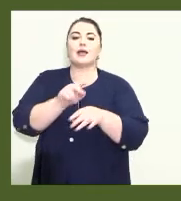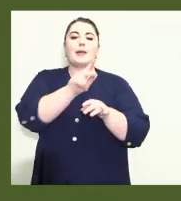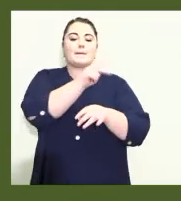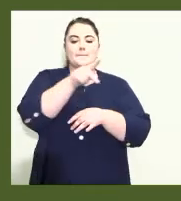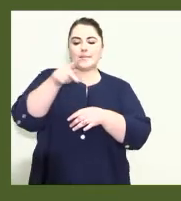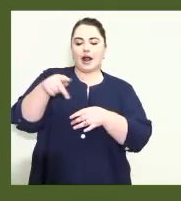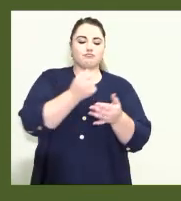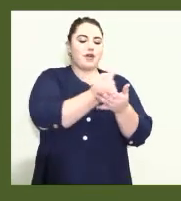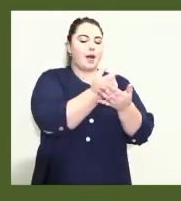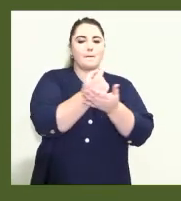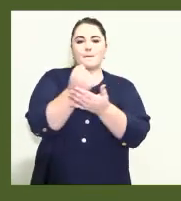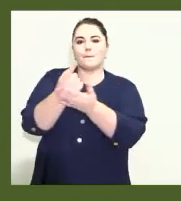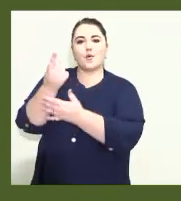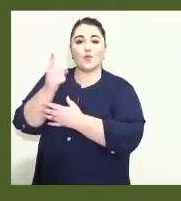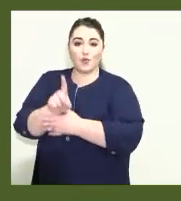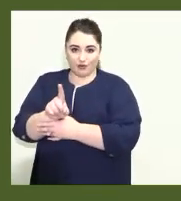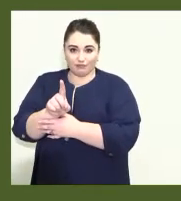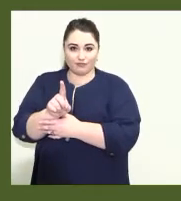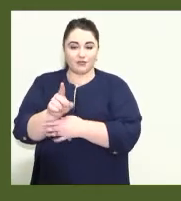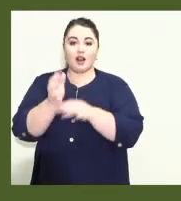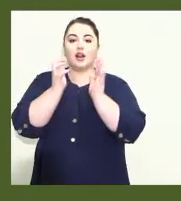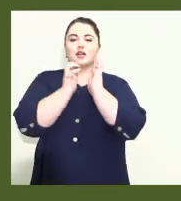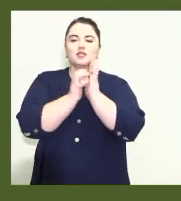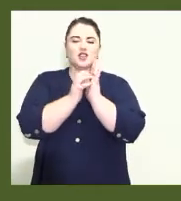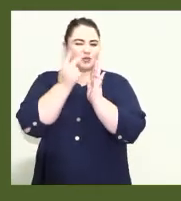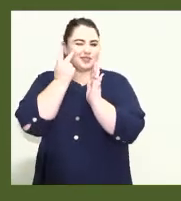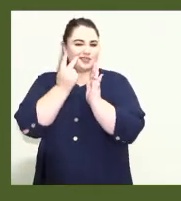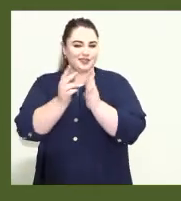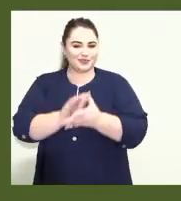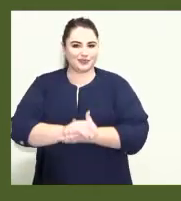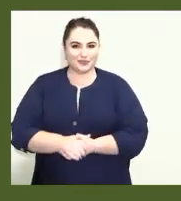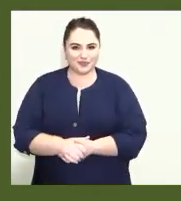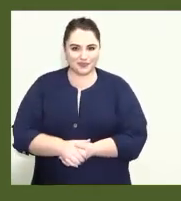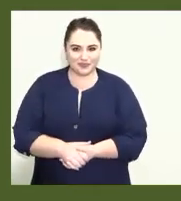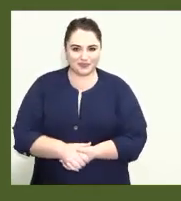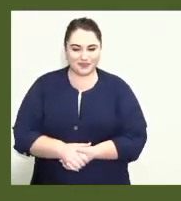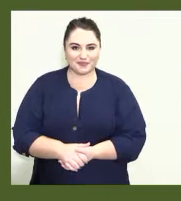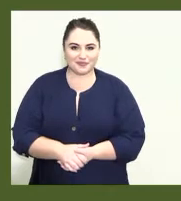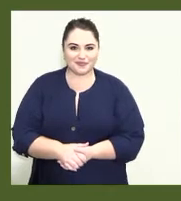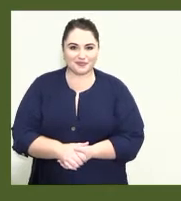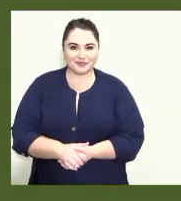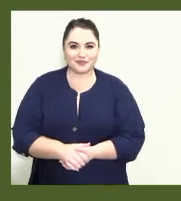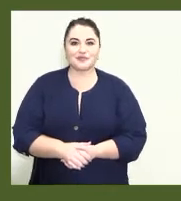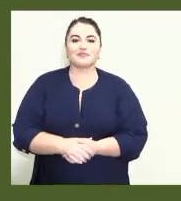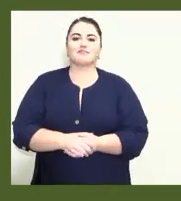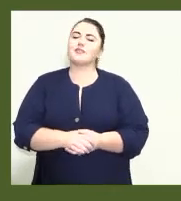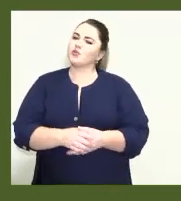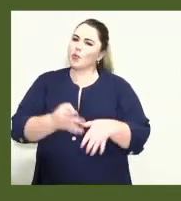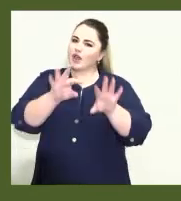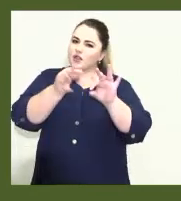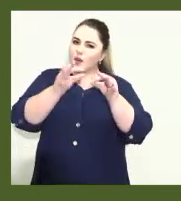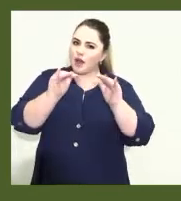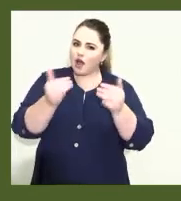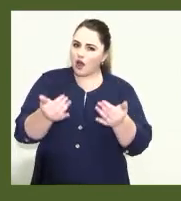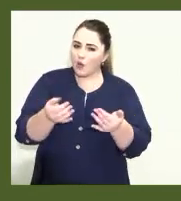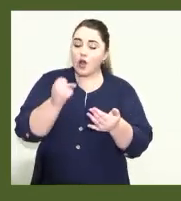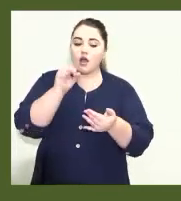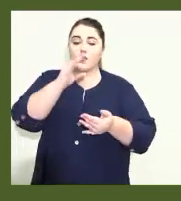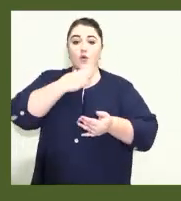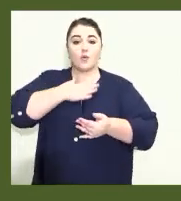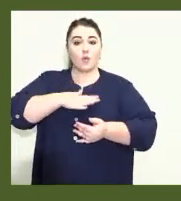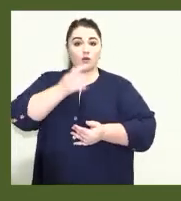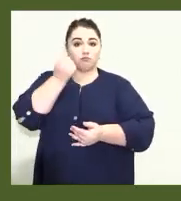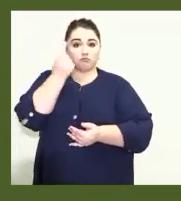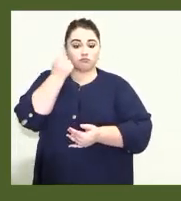The trends. So let's look at an example of that. So how will you interpret a graph? When you